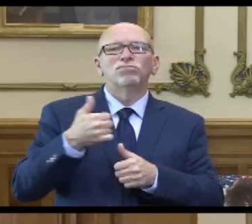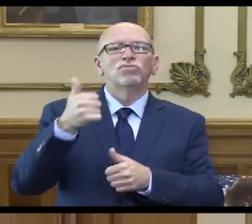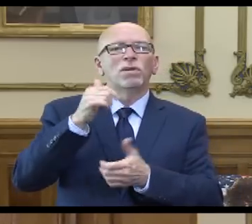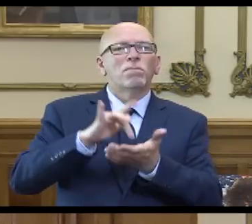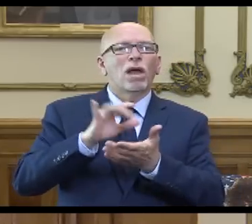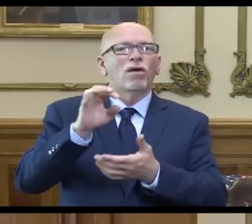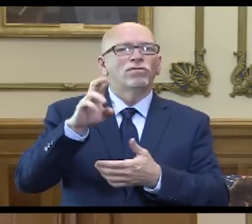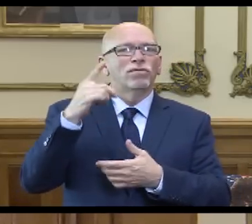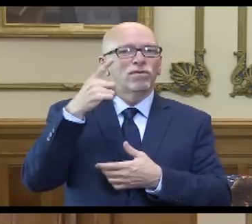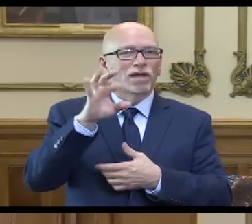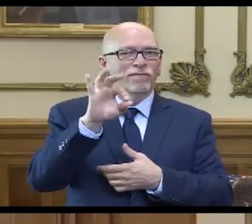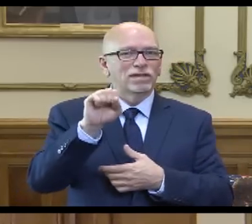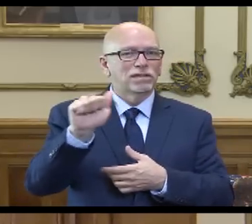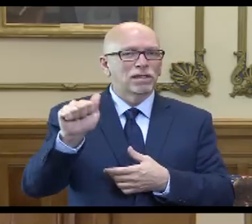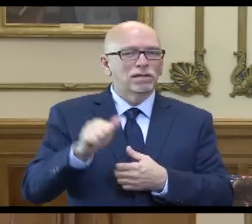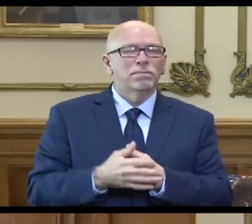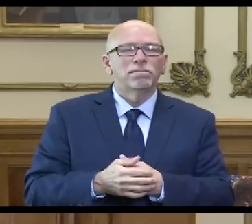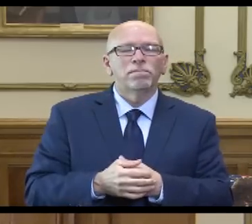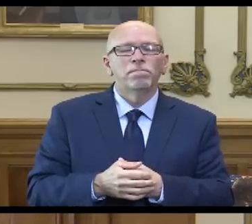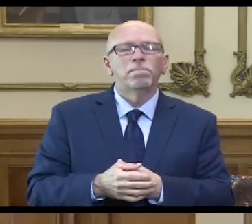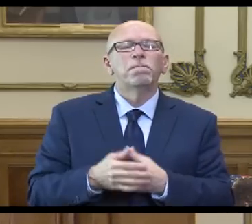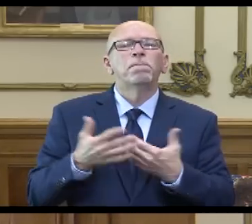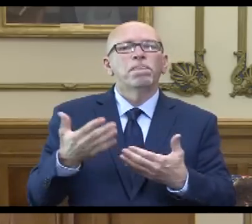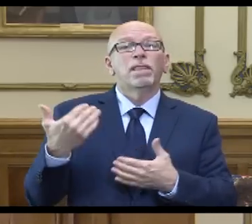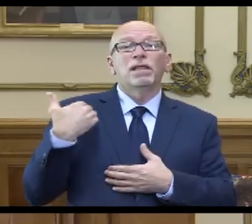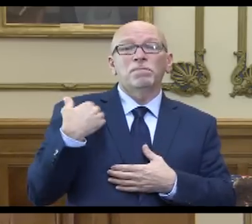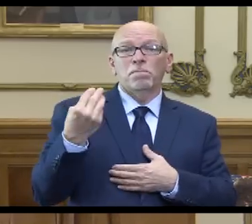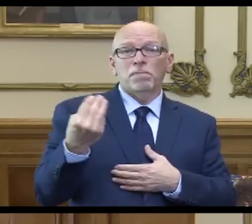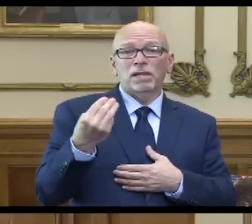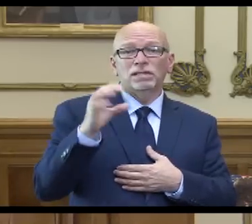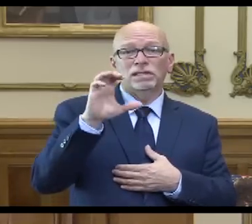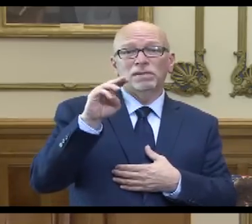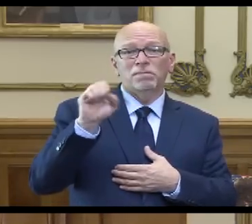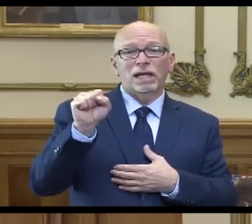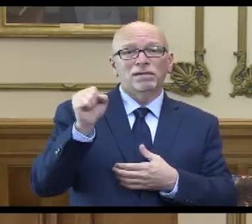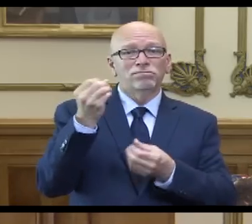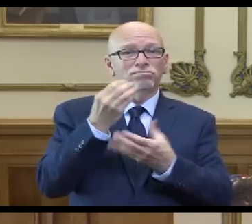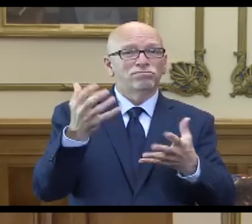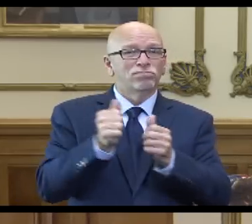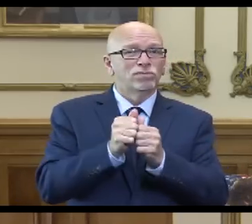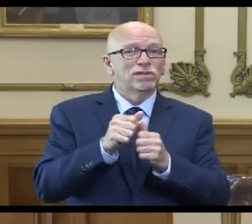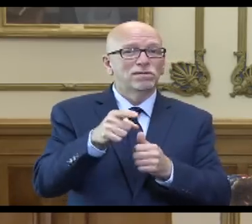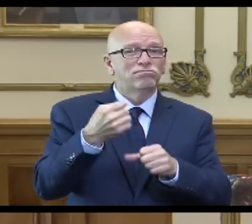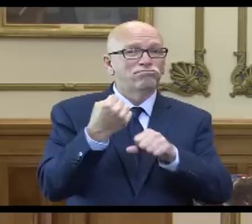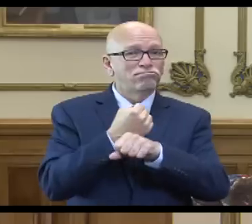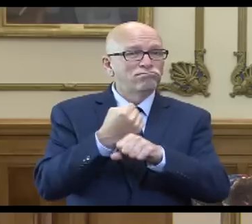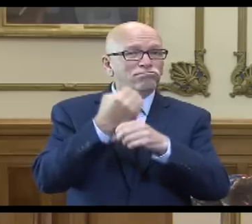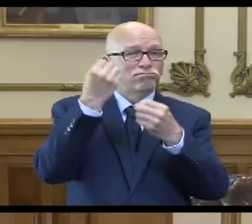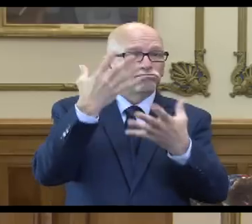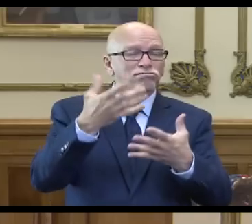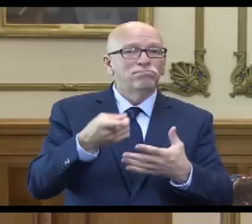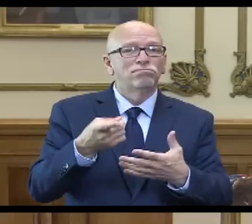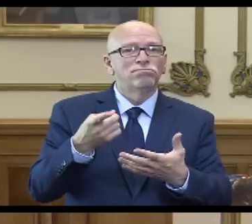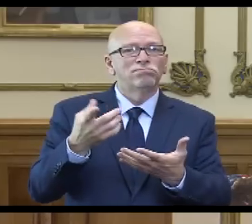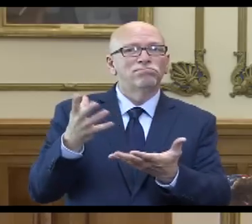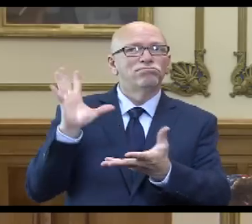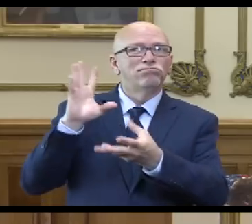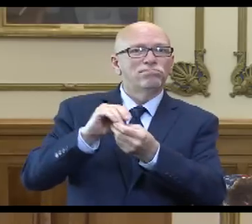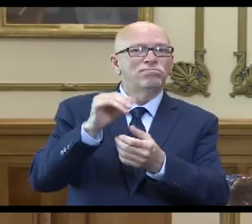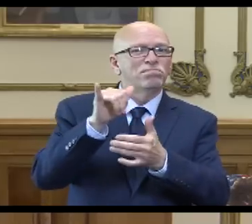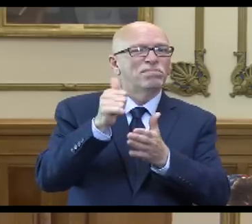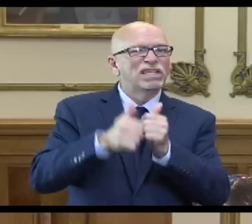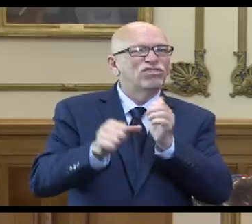Family Social Service Administration. So on Monday, CMS came out with data that was aggregated by